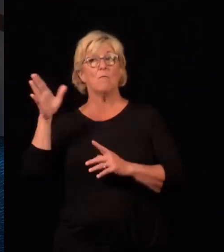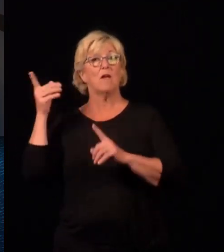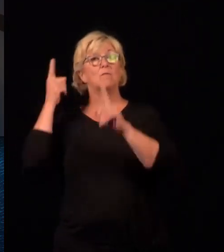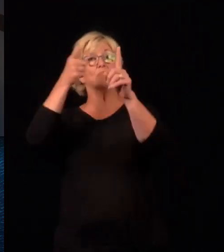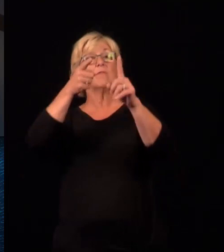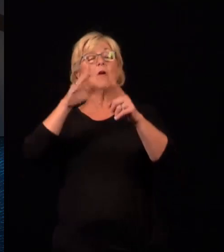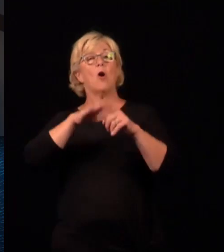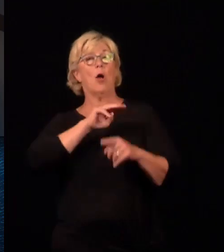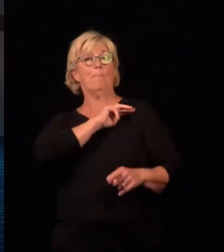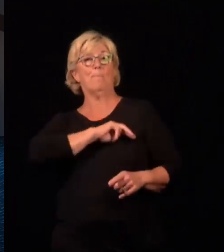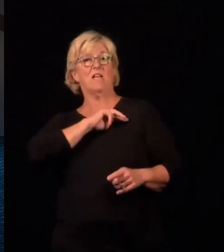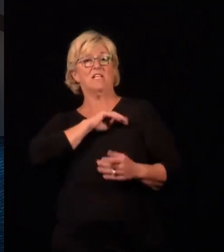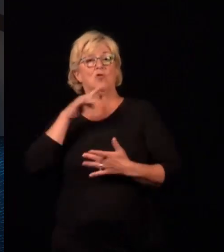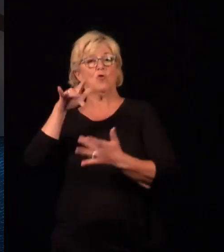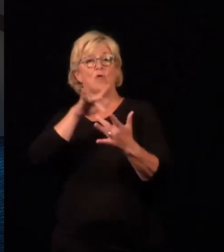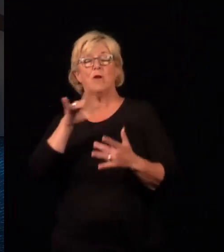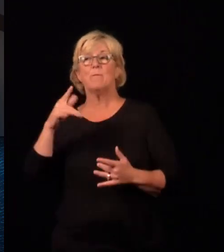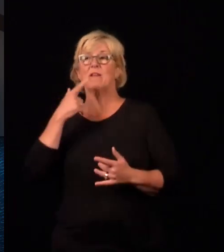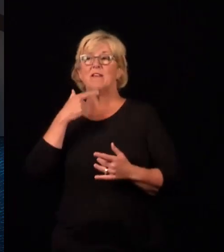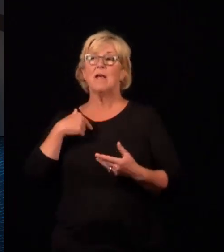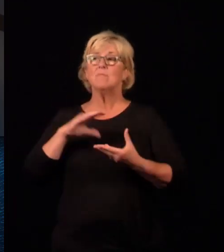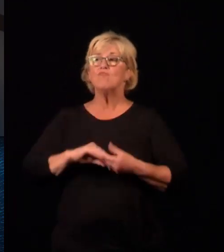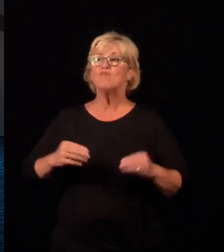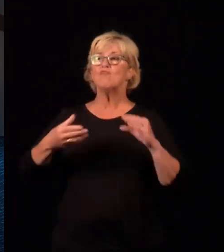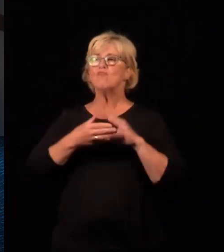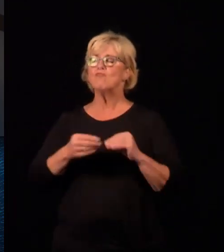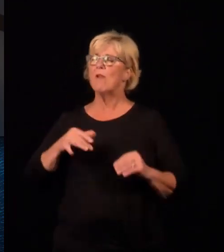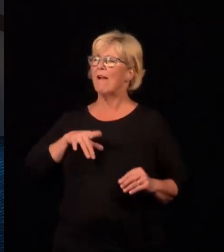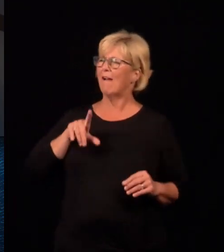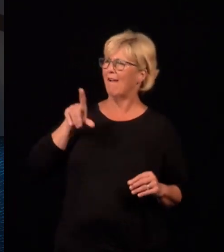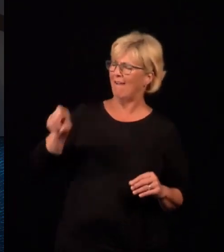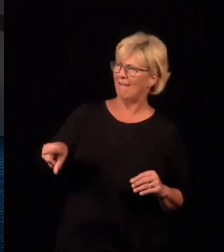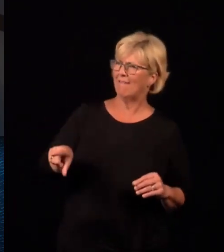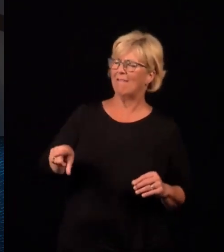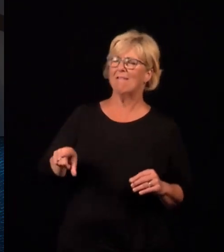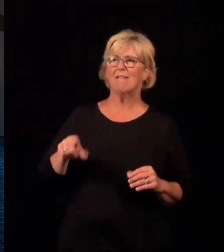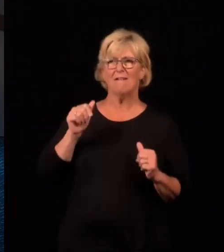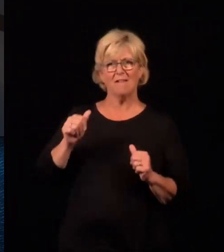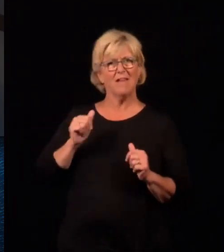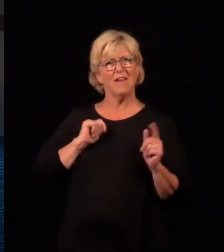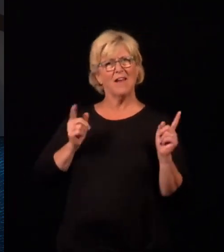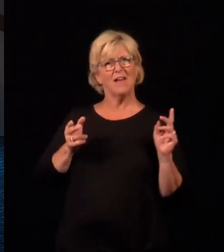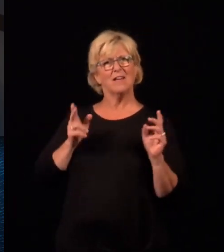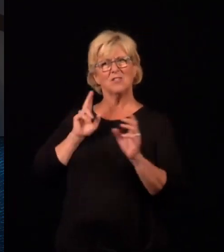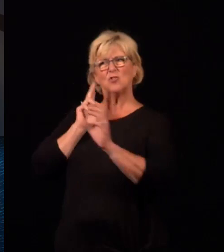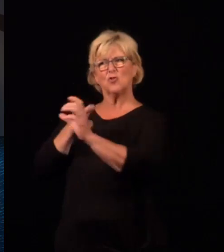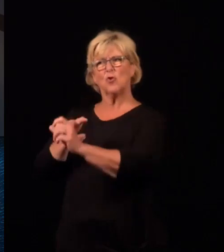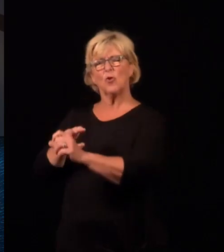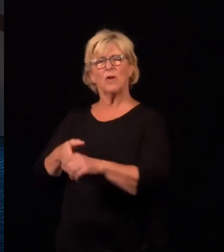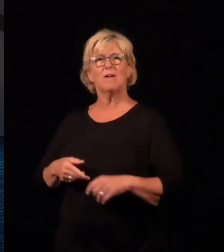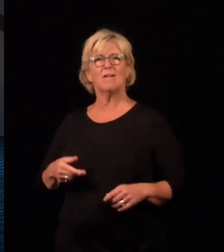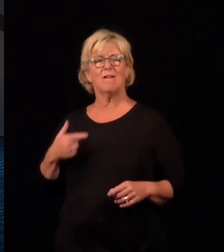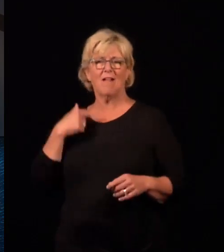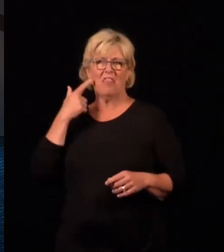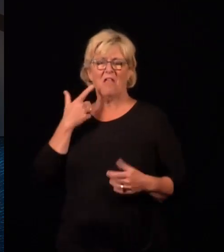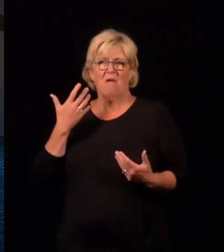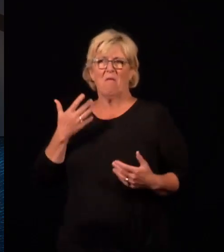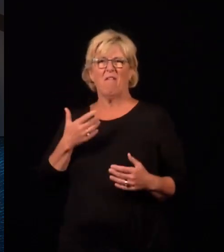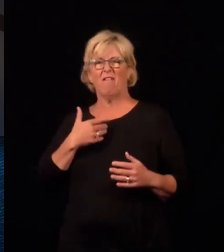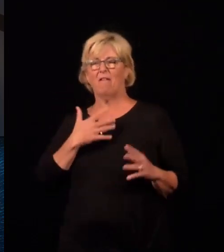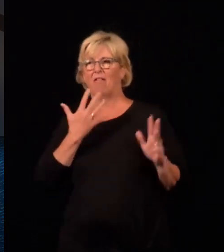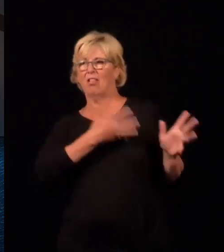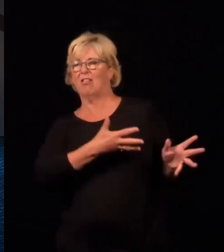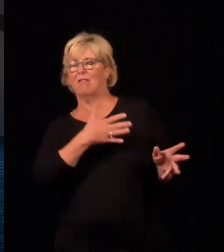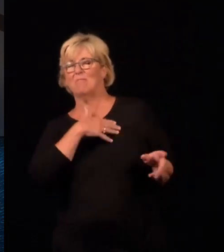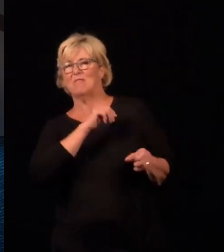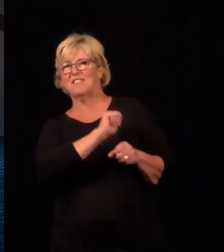trip. He began to tell me about it, and I asked if I could go along with him, because at that time I just thought maybe getting away would